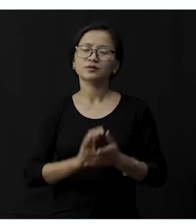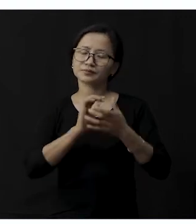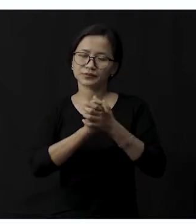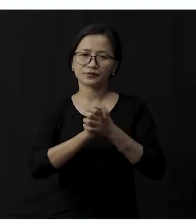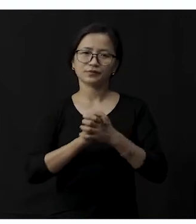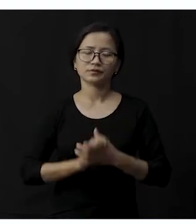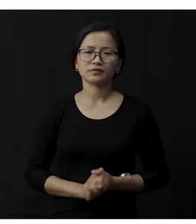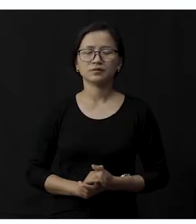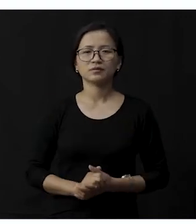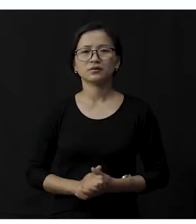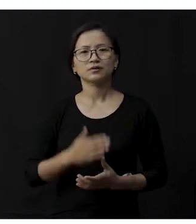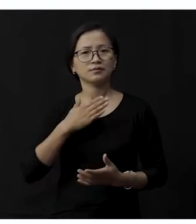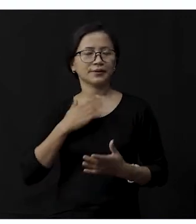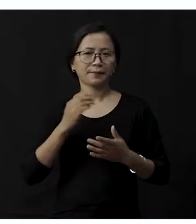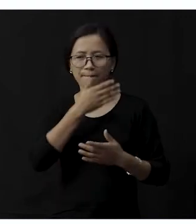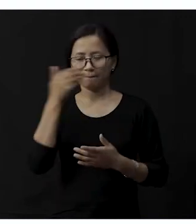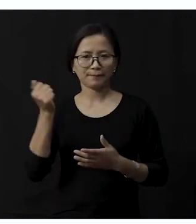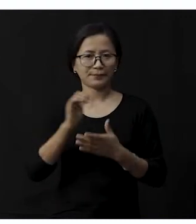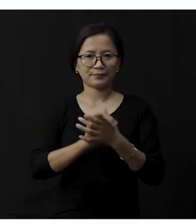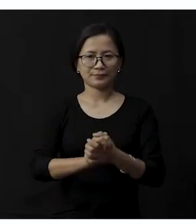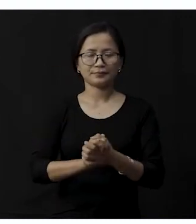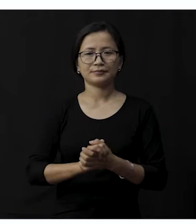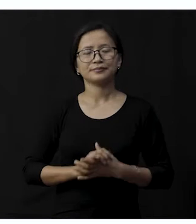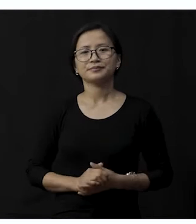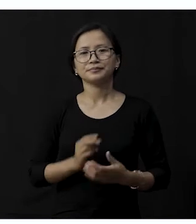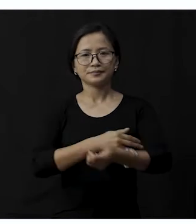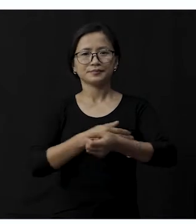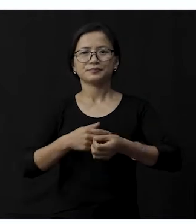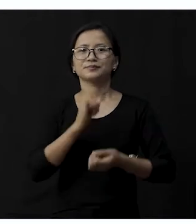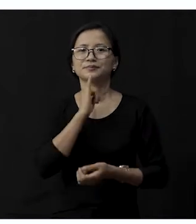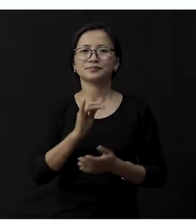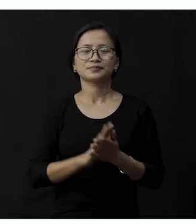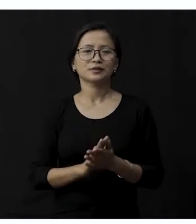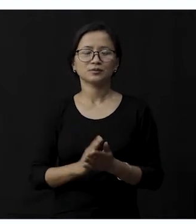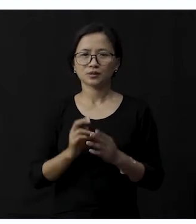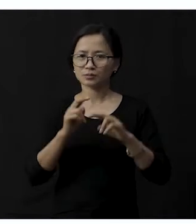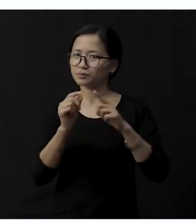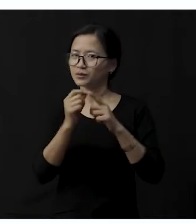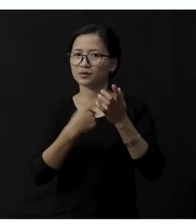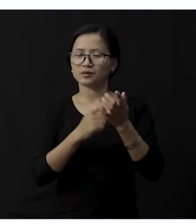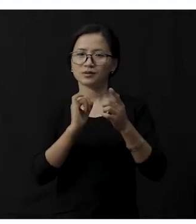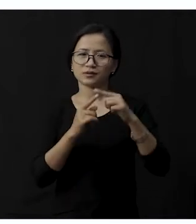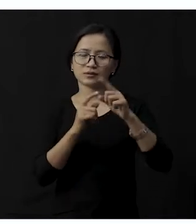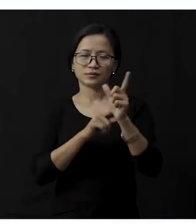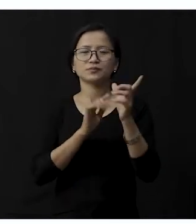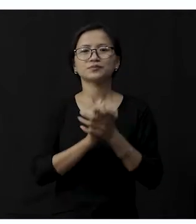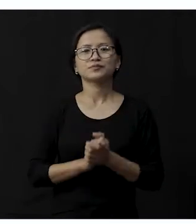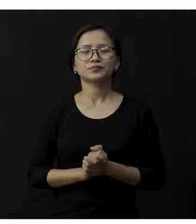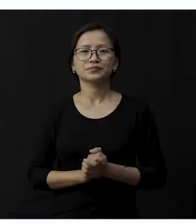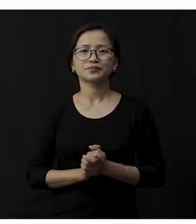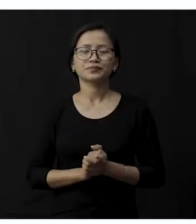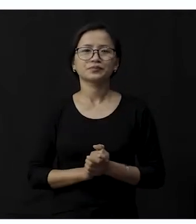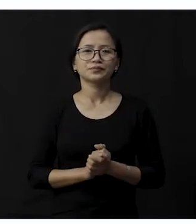my bestie, my best friend, and her name is Preeti, and she resides